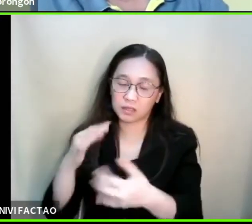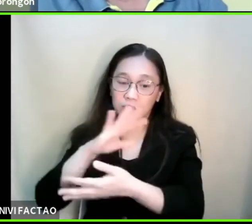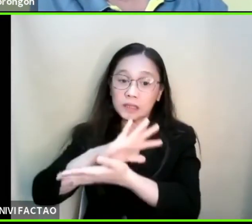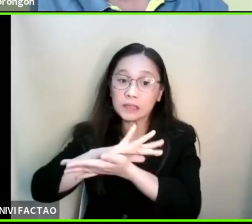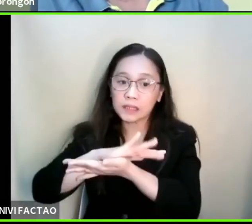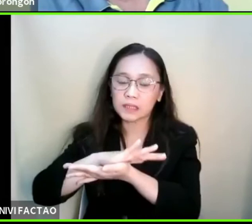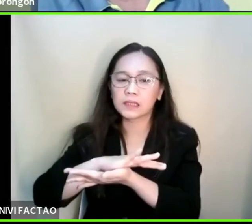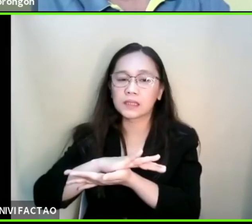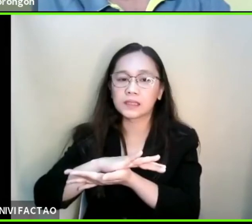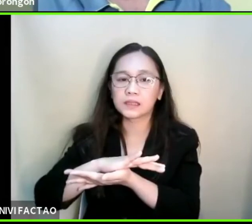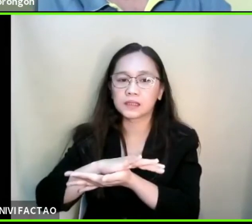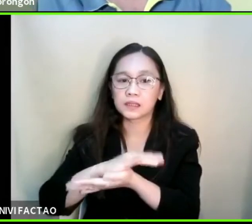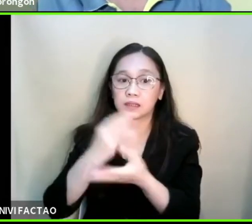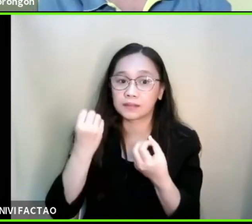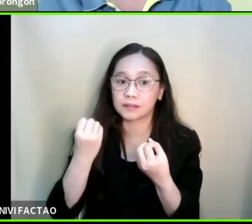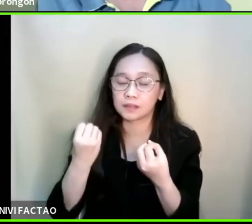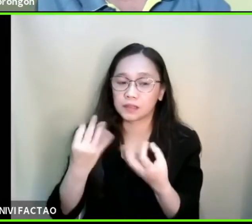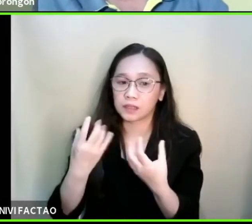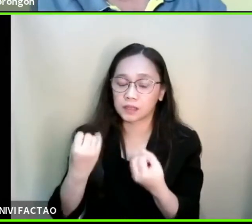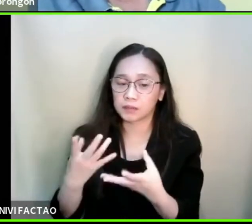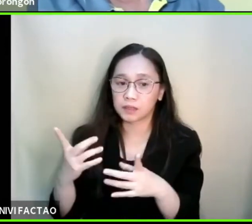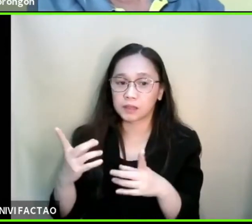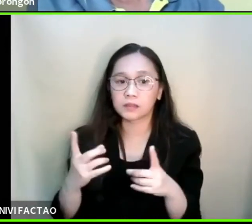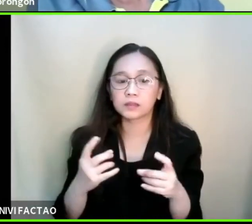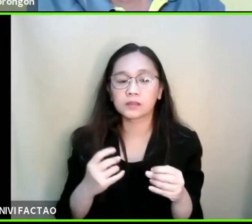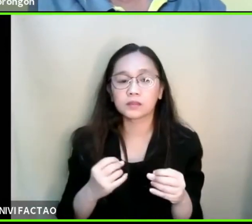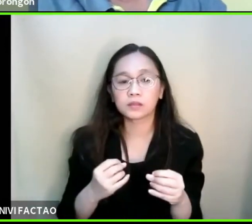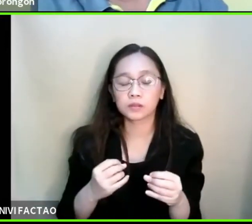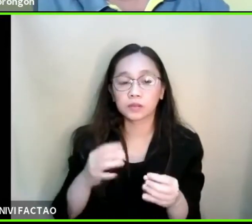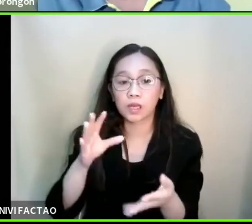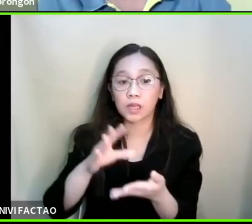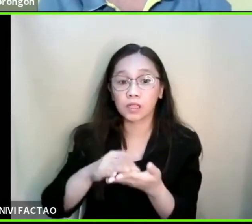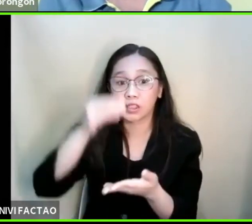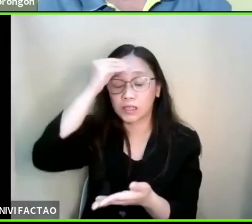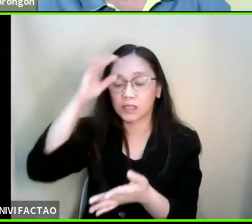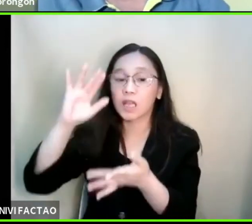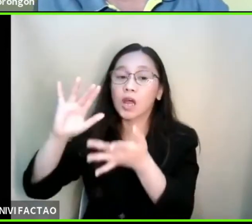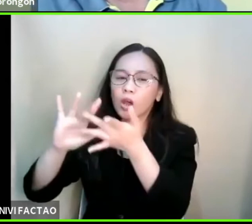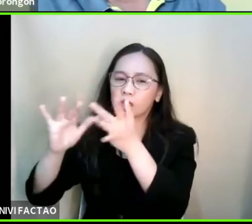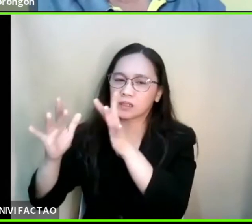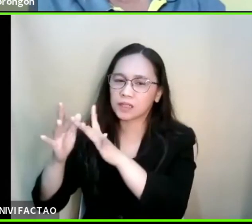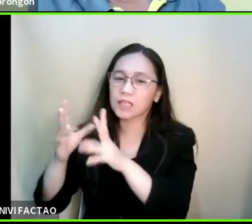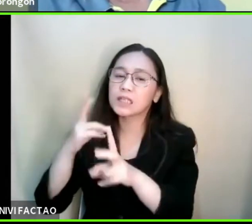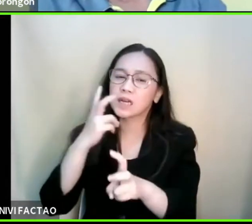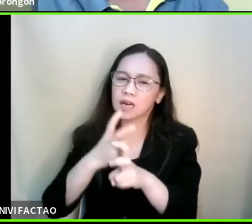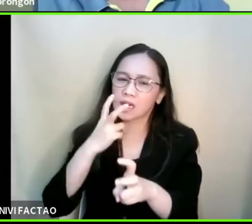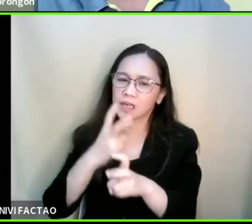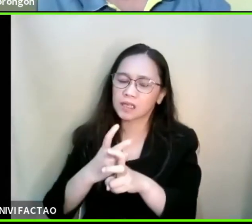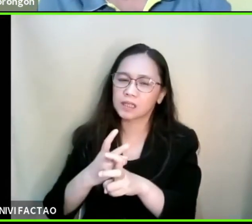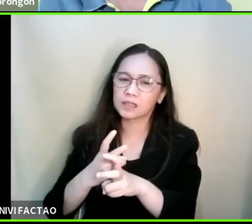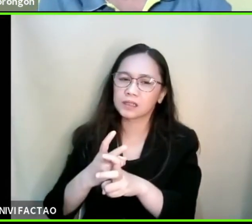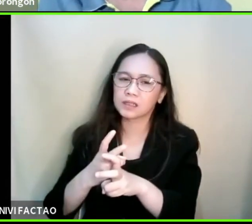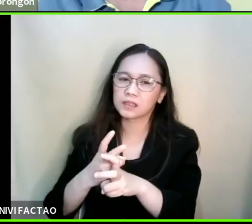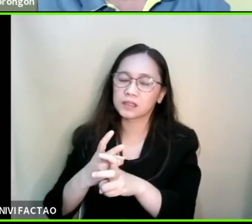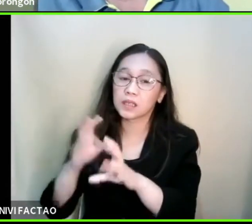na madaming ginagawang learning online, and it's difficult for a lot of our learners with